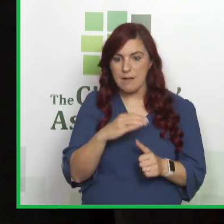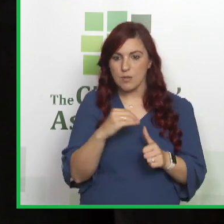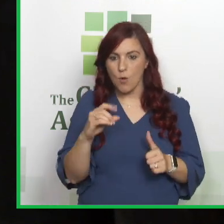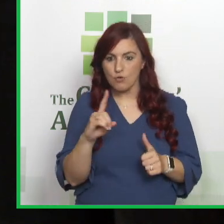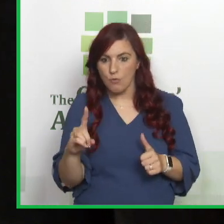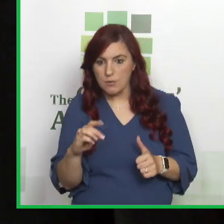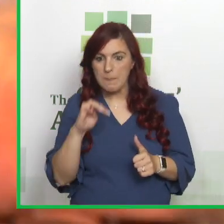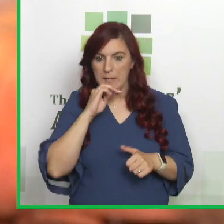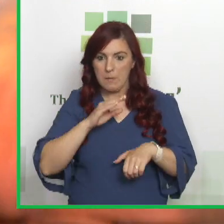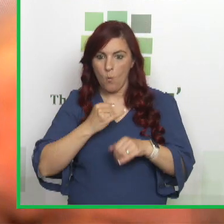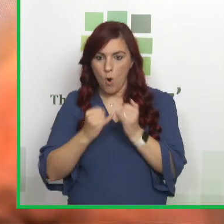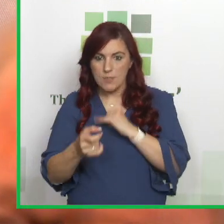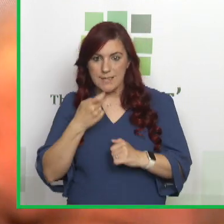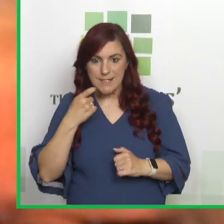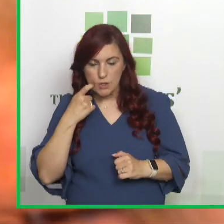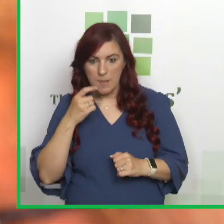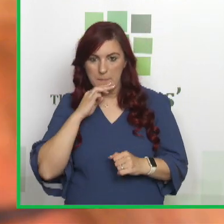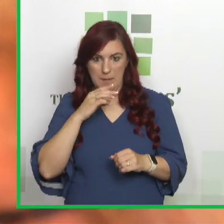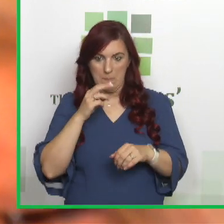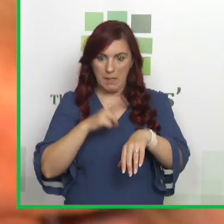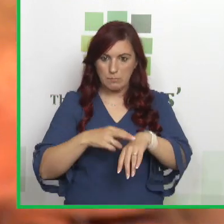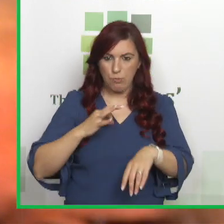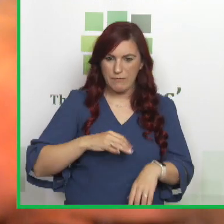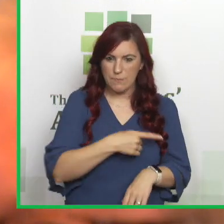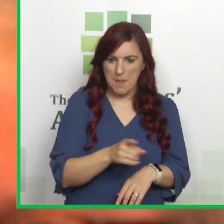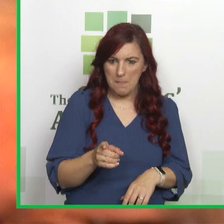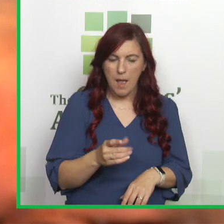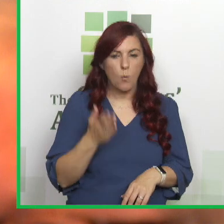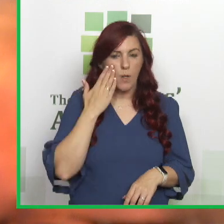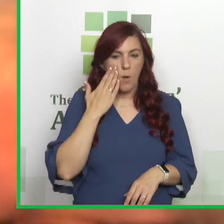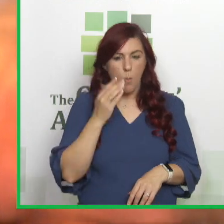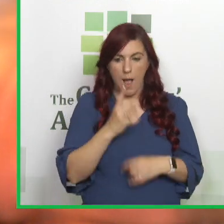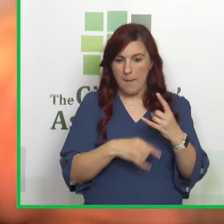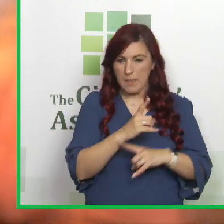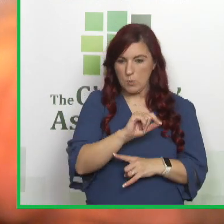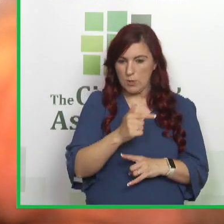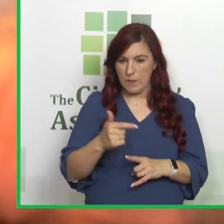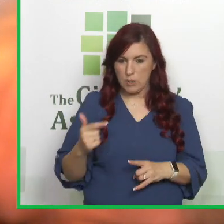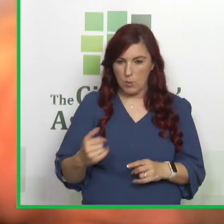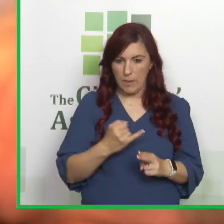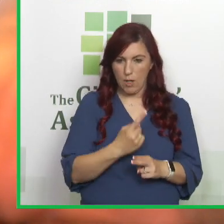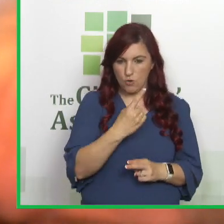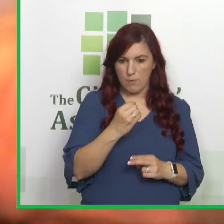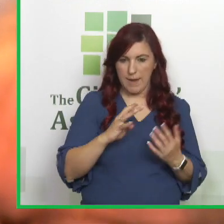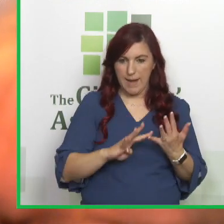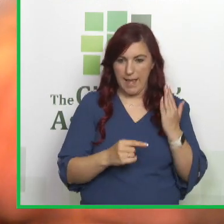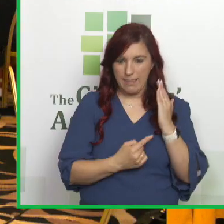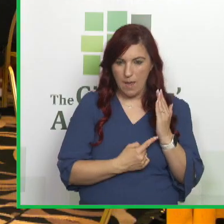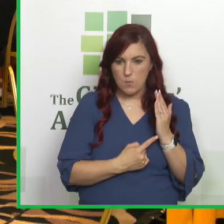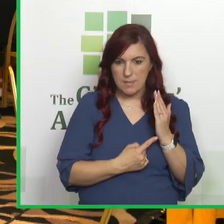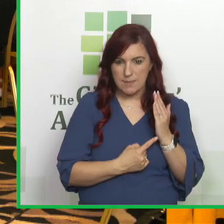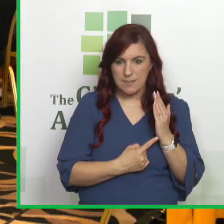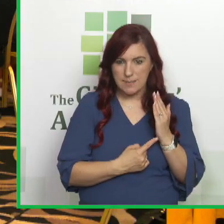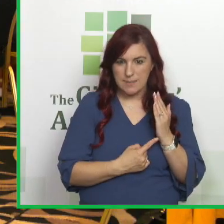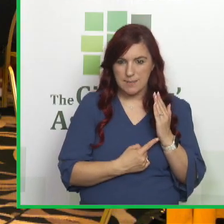leading to greater profits. And drug deaths, fentanyl in the US, as we know, in 2022 were 109,000, were the